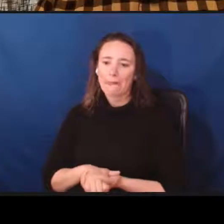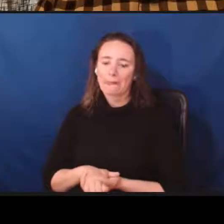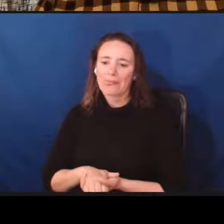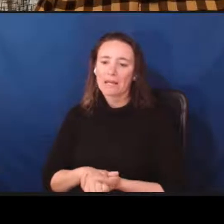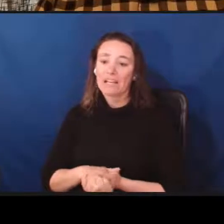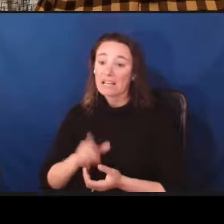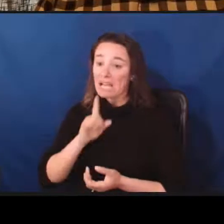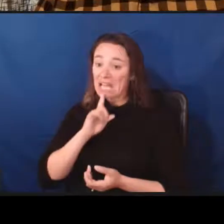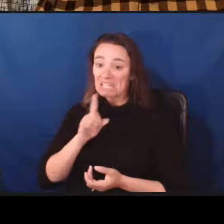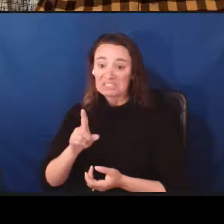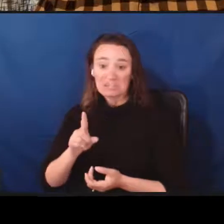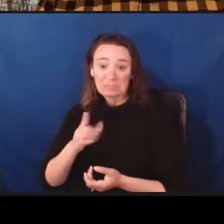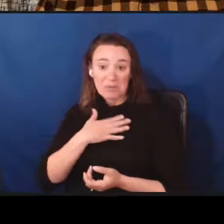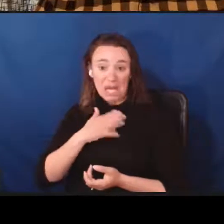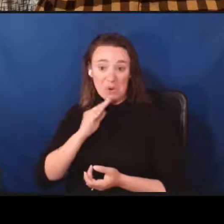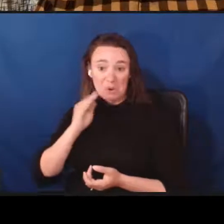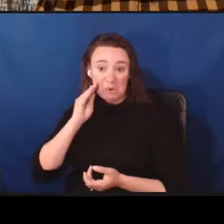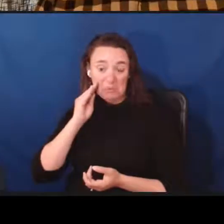actually don't